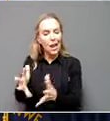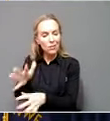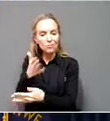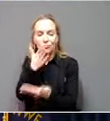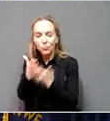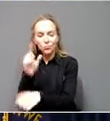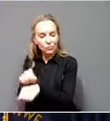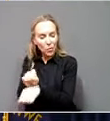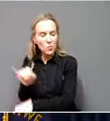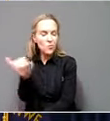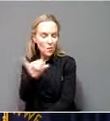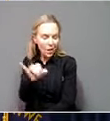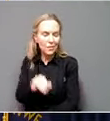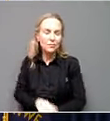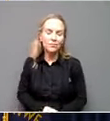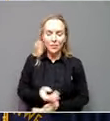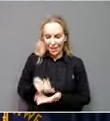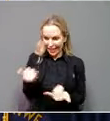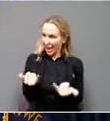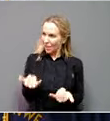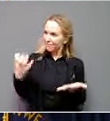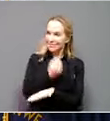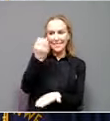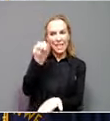And with our economy where it is,